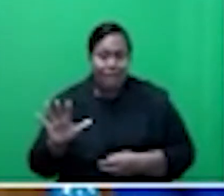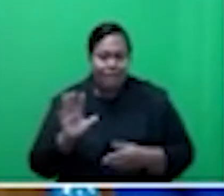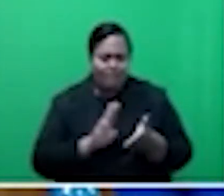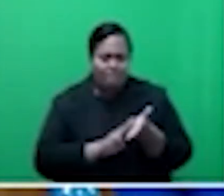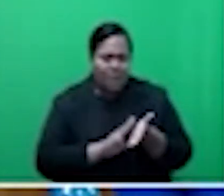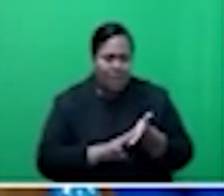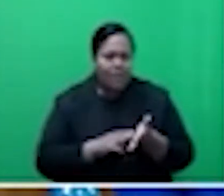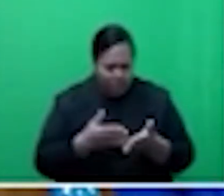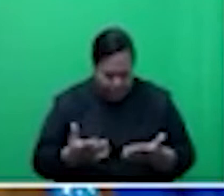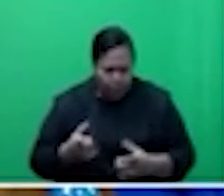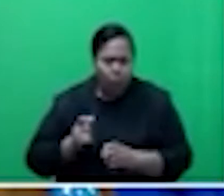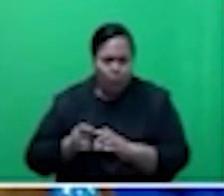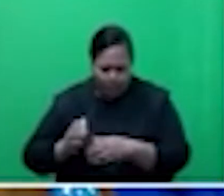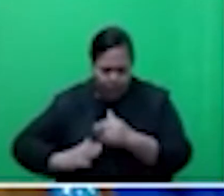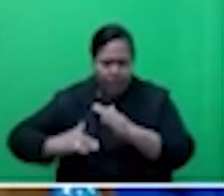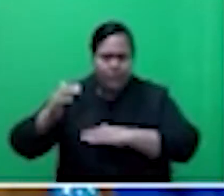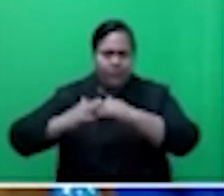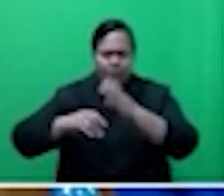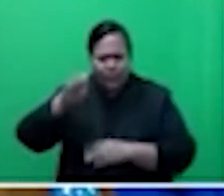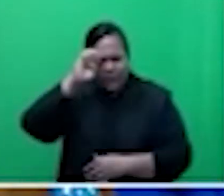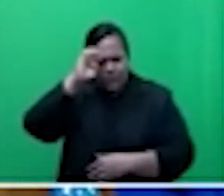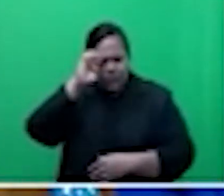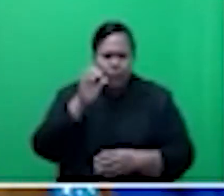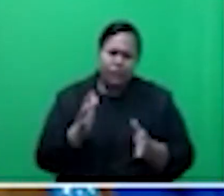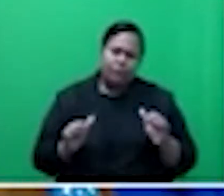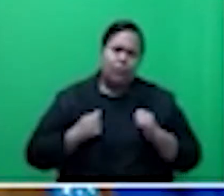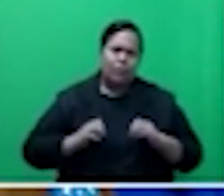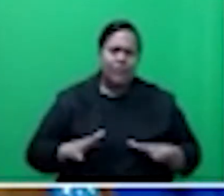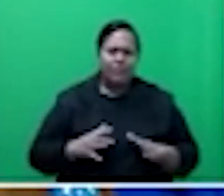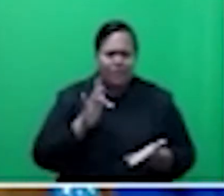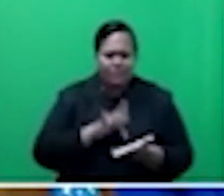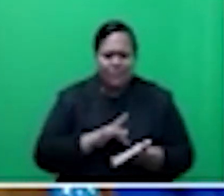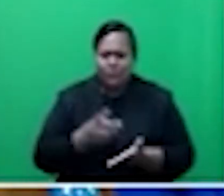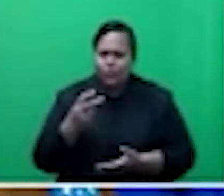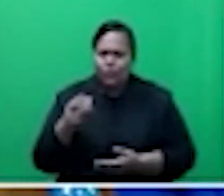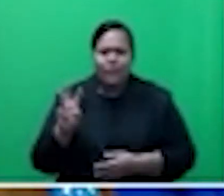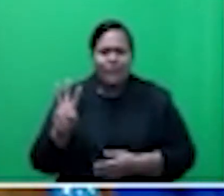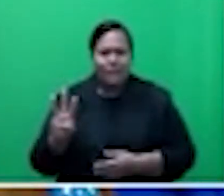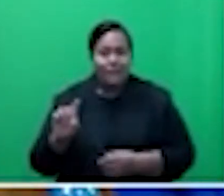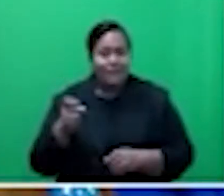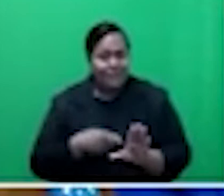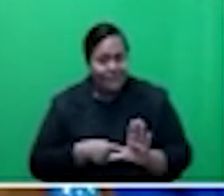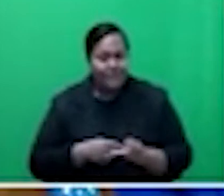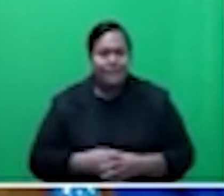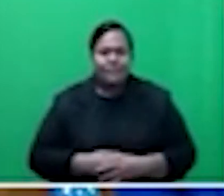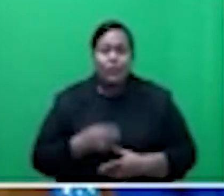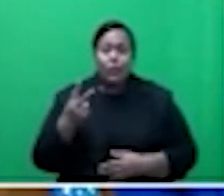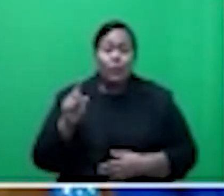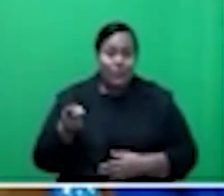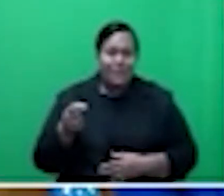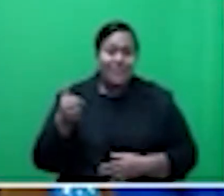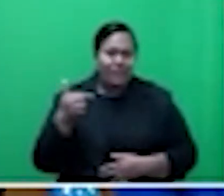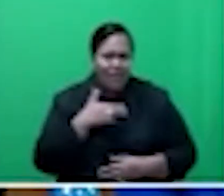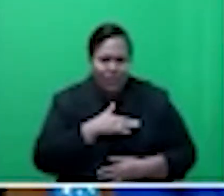are expected to be completed by mid-2023. Once completed, 2,754